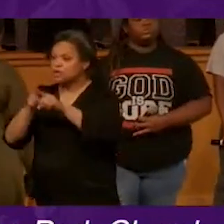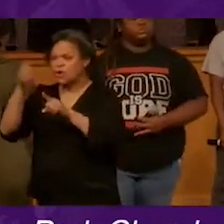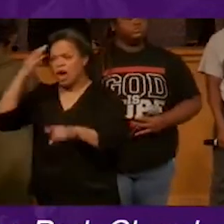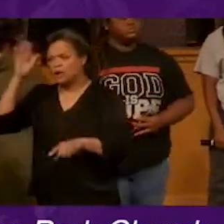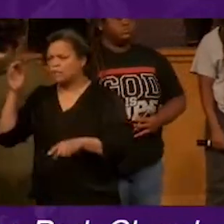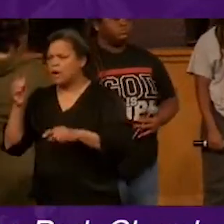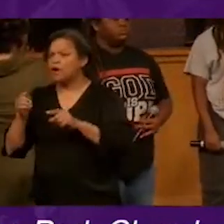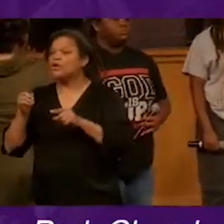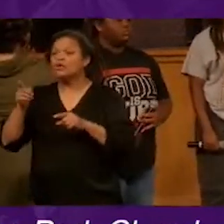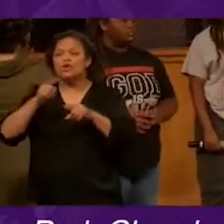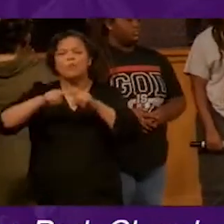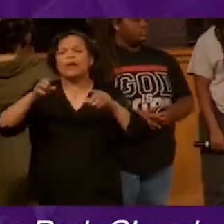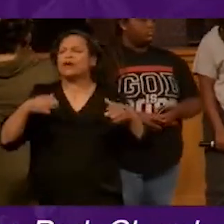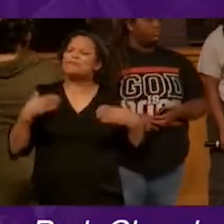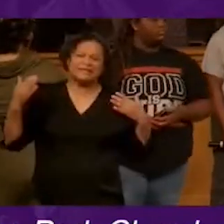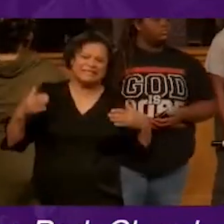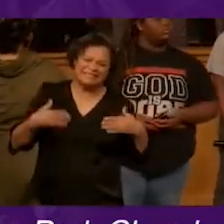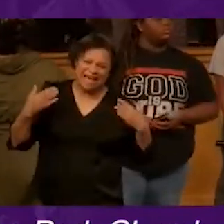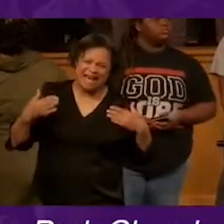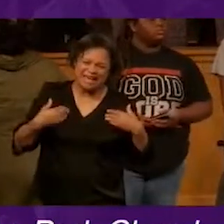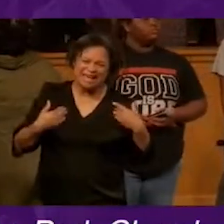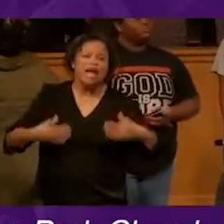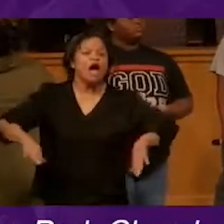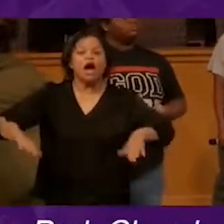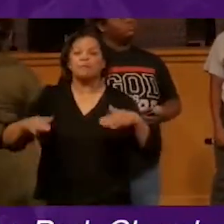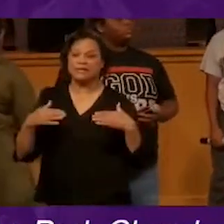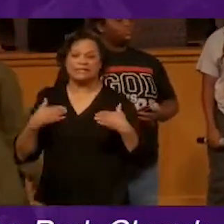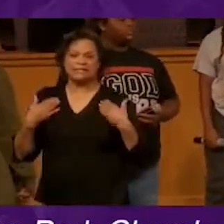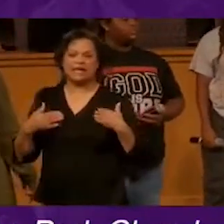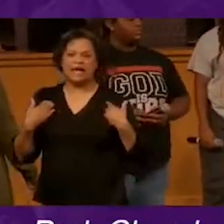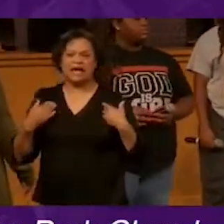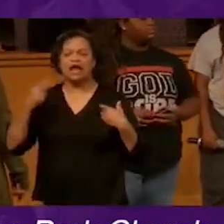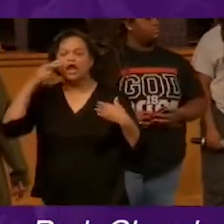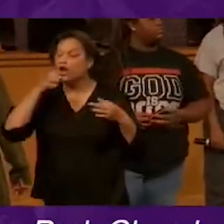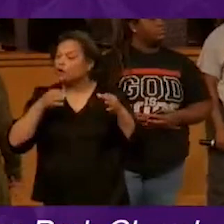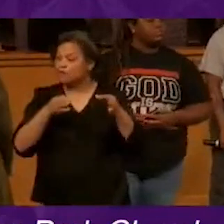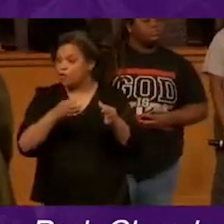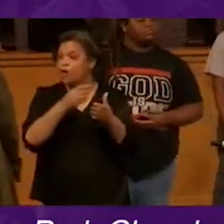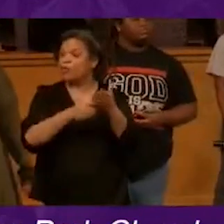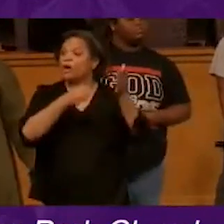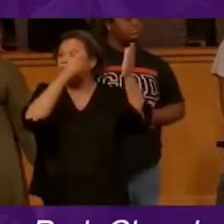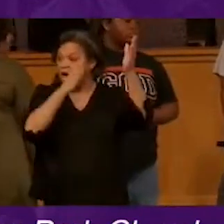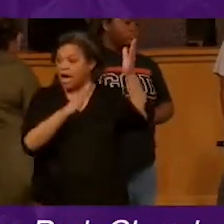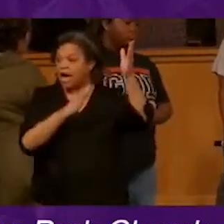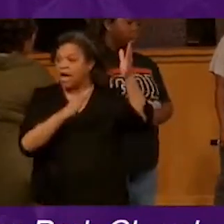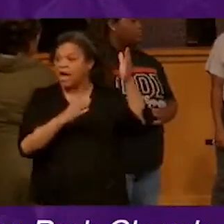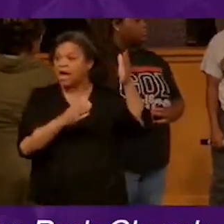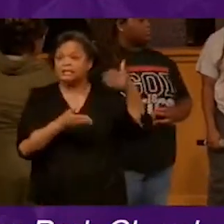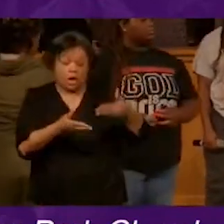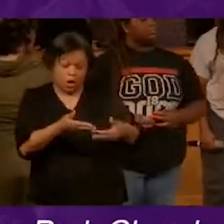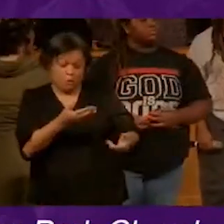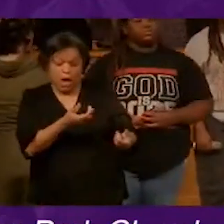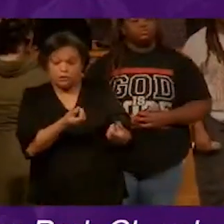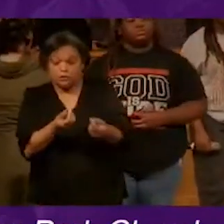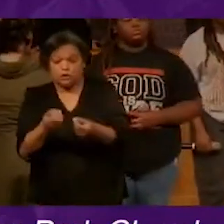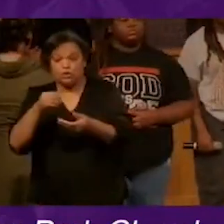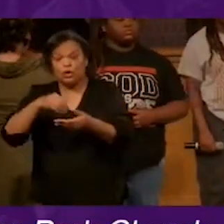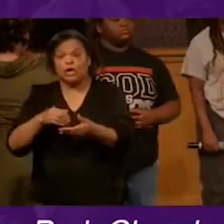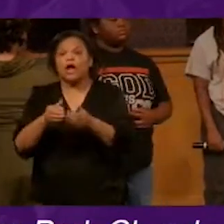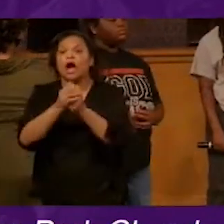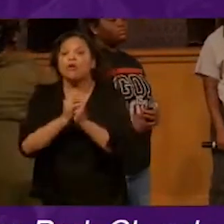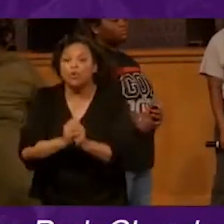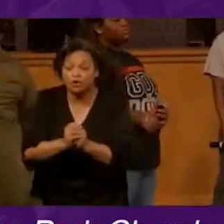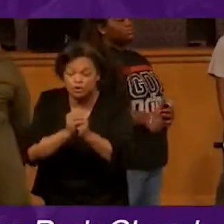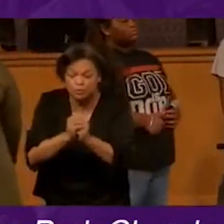you, Monique, but I'm excited. I'm excited. I'm looking forward to what God's about to do in our